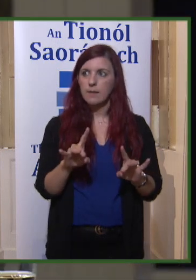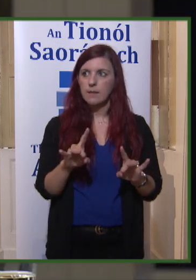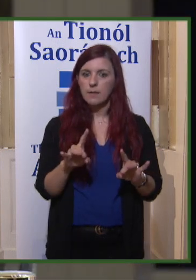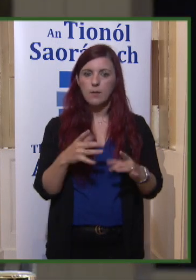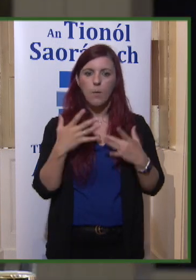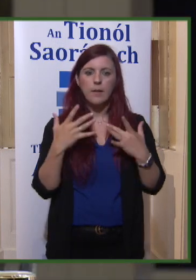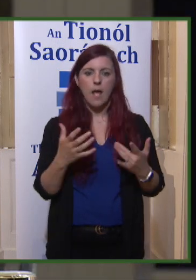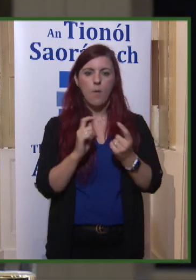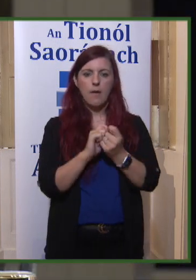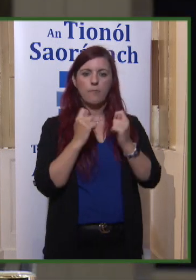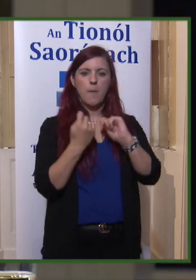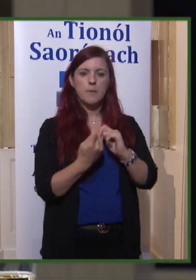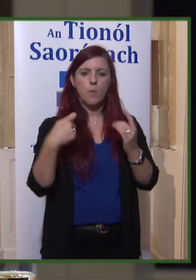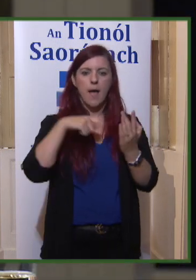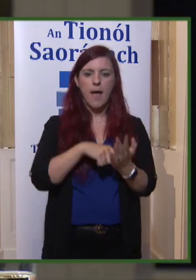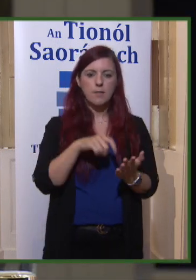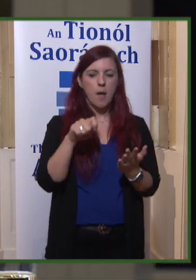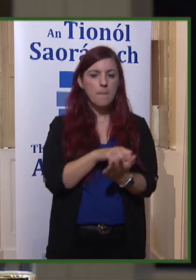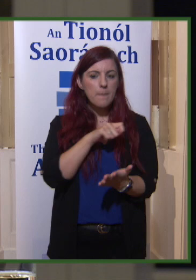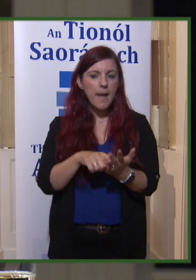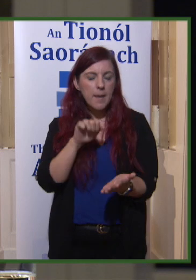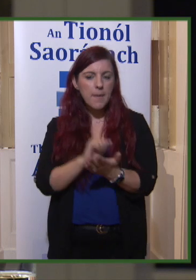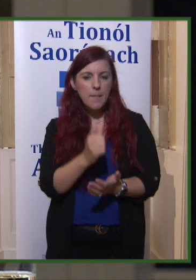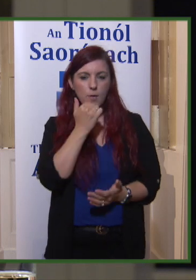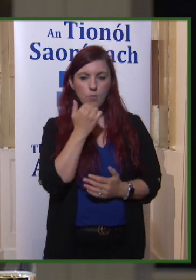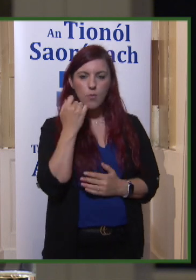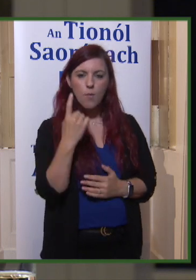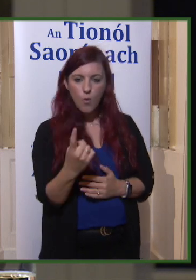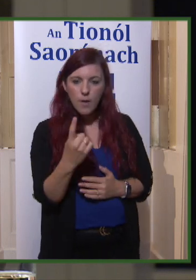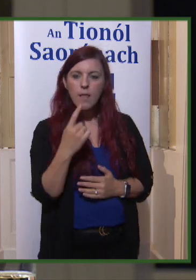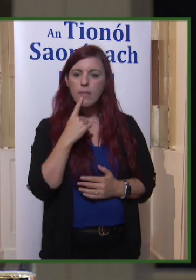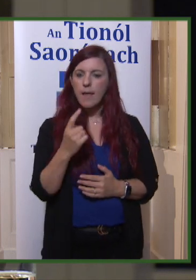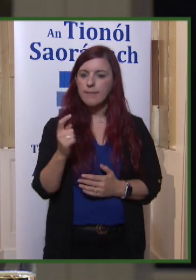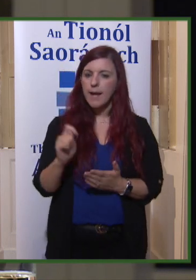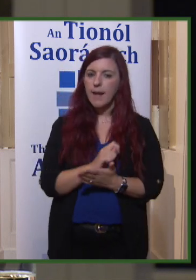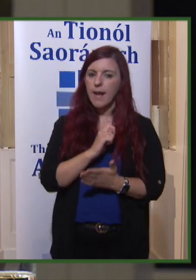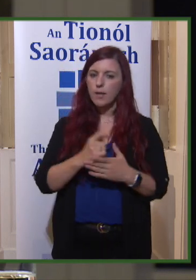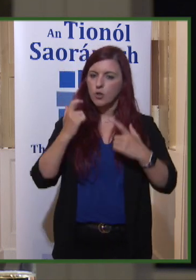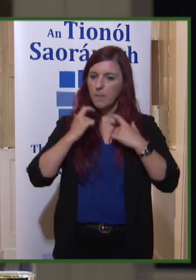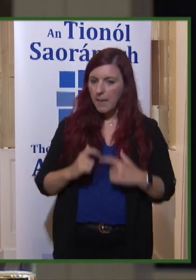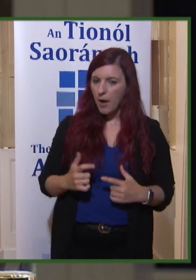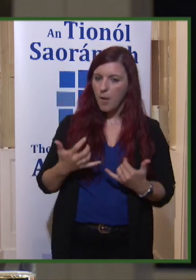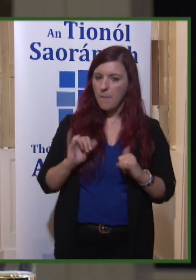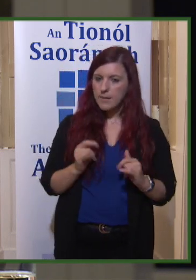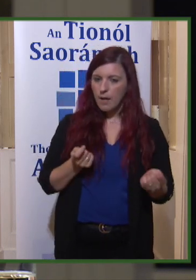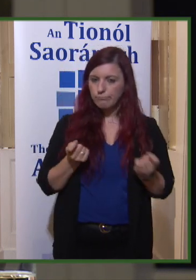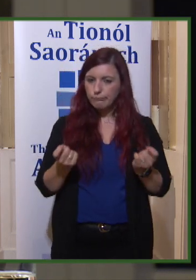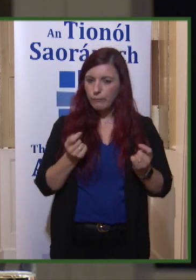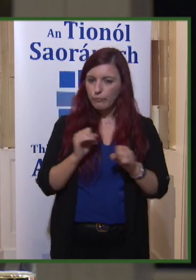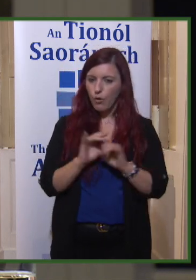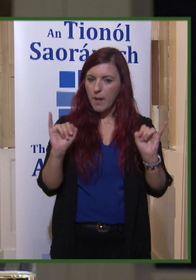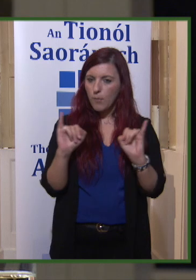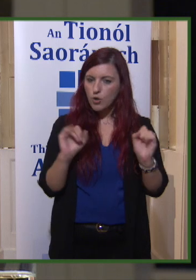an amendment to add on ballot paper number 1. There'll be an extra row, be row 19, and we'll say